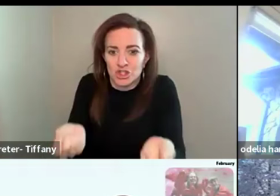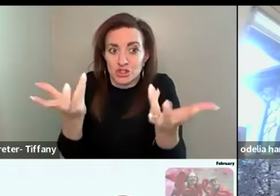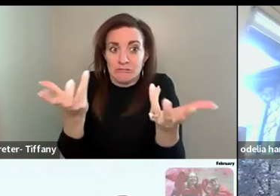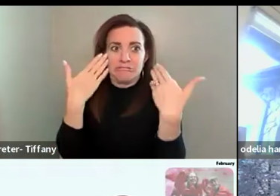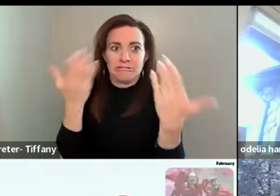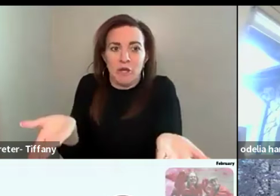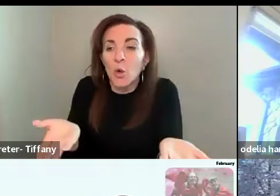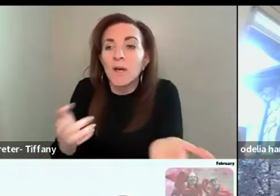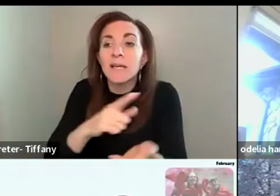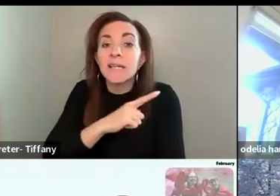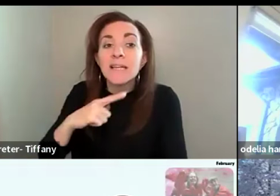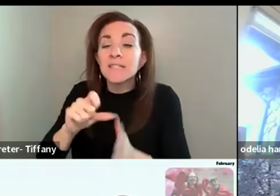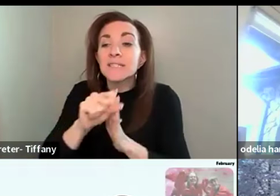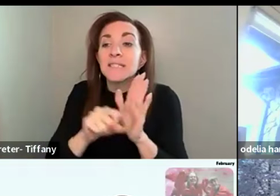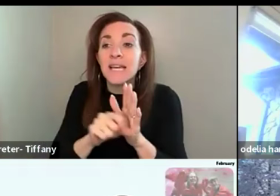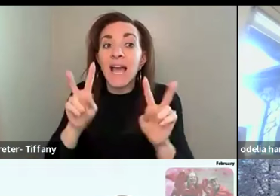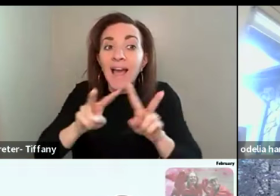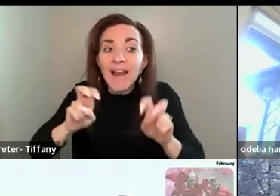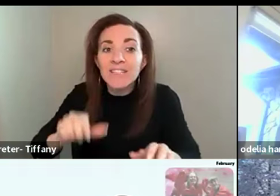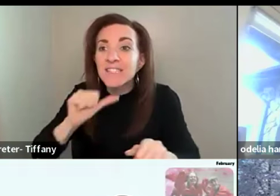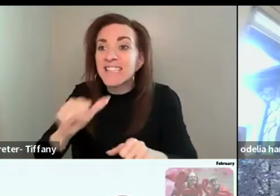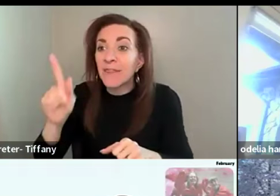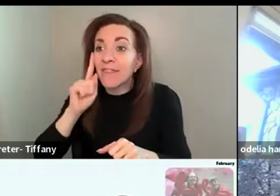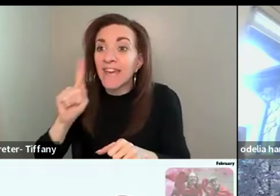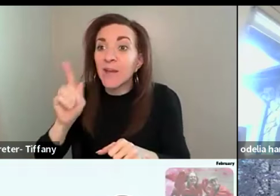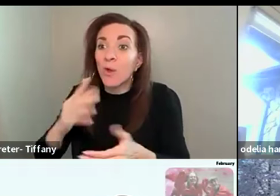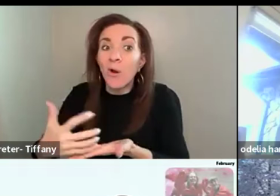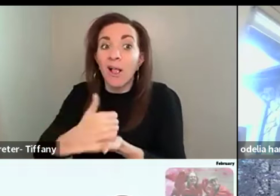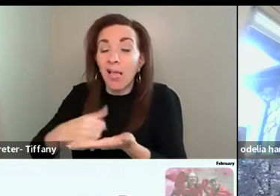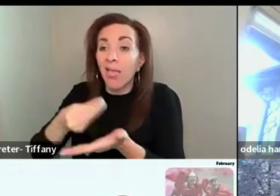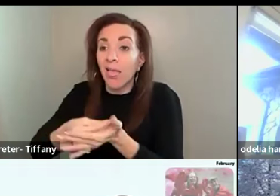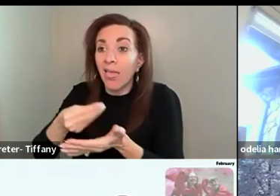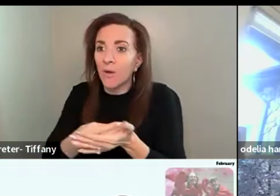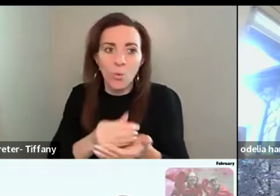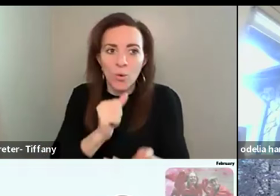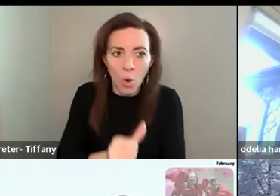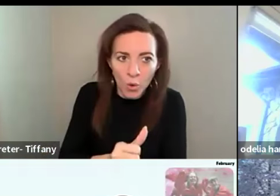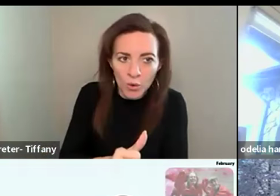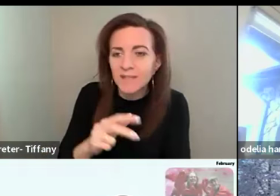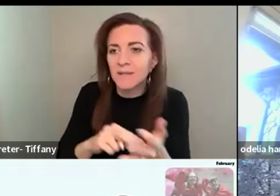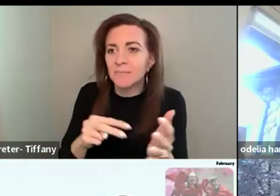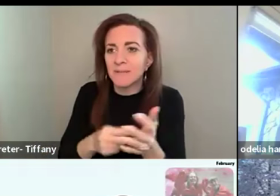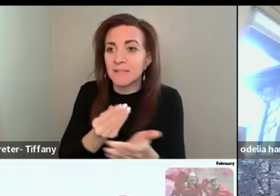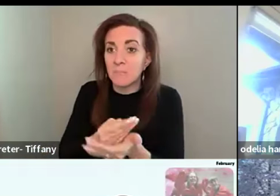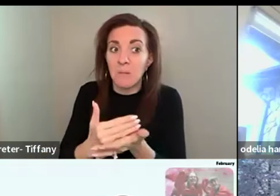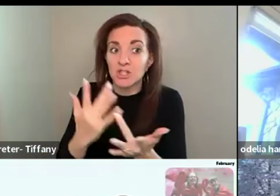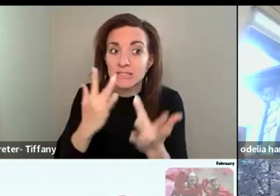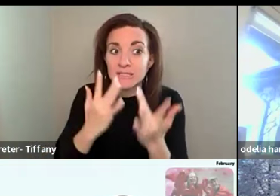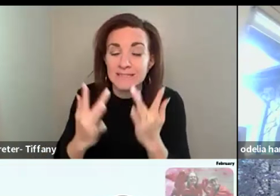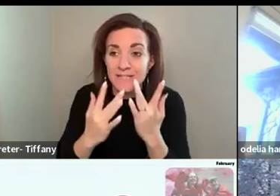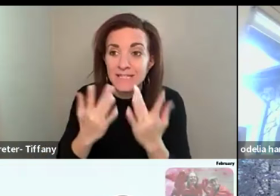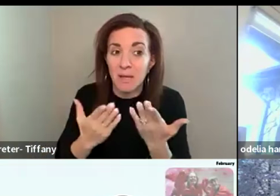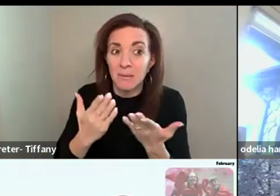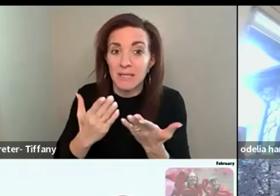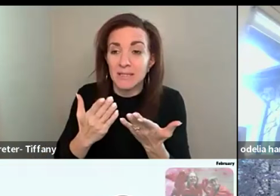that some of the revenues that we're thinking we're going to generate, we're actually going to generate, and therefore, budget deficit could be